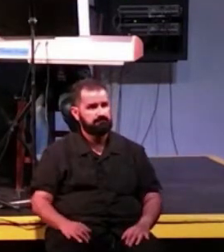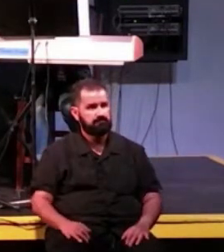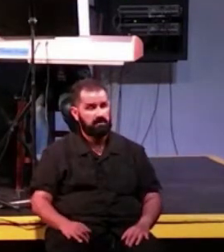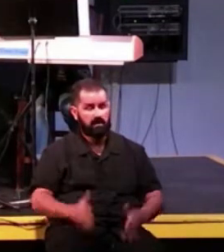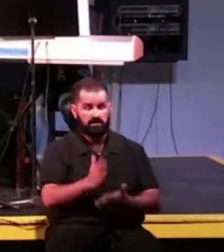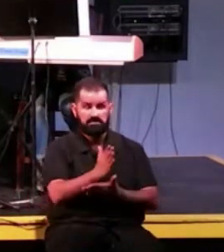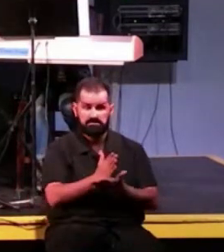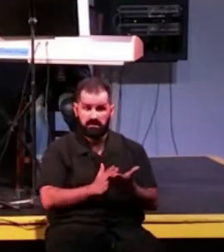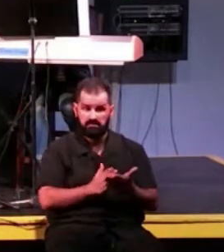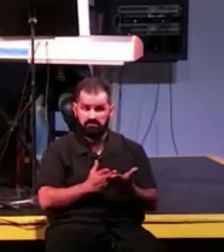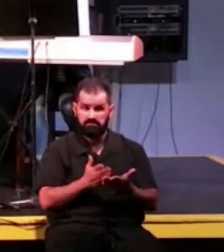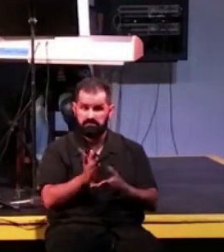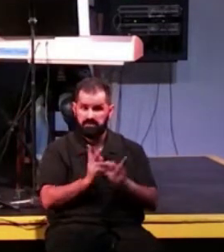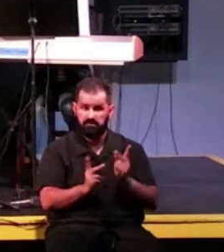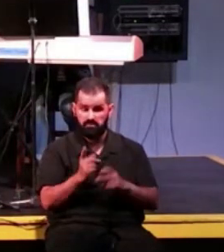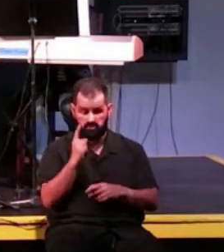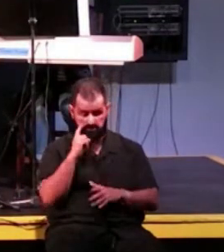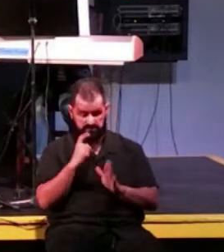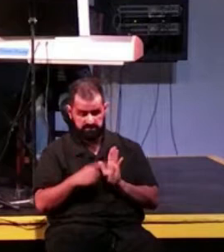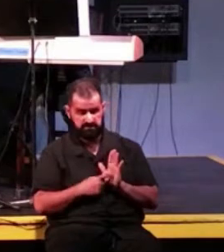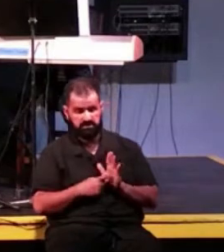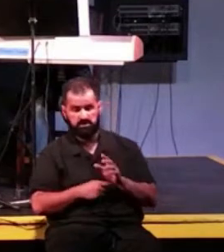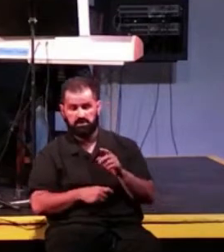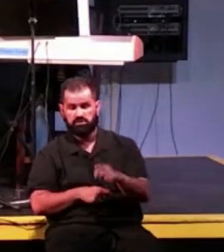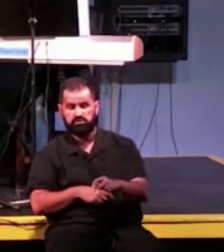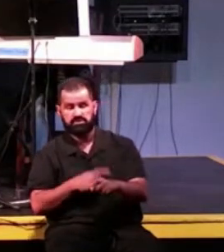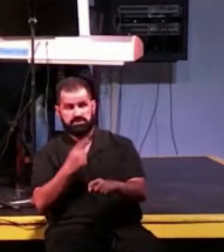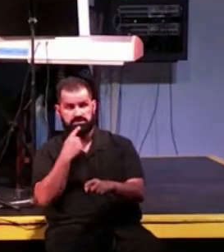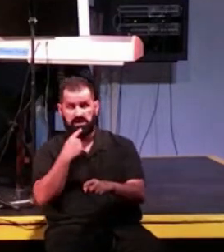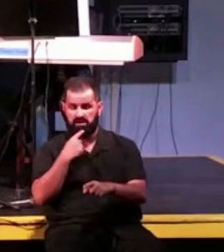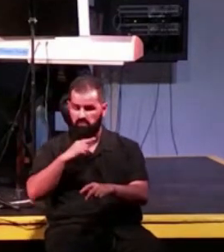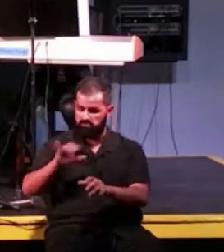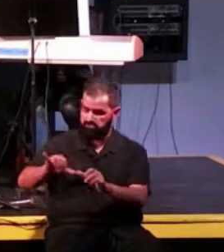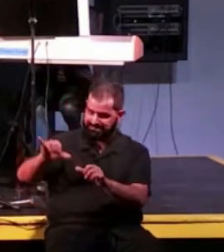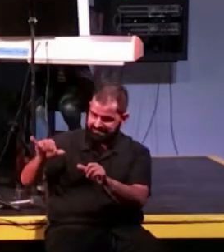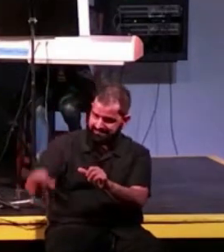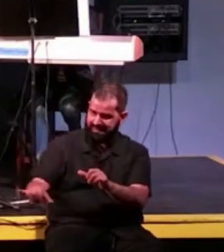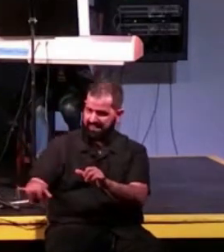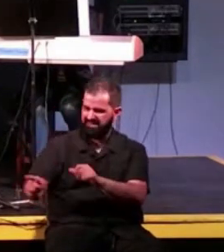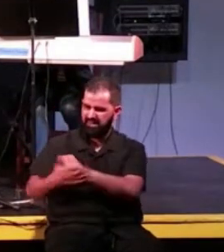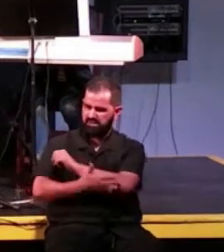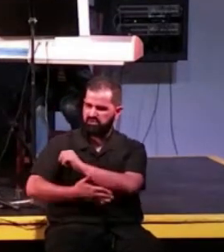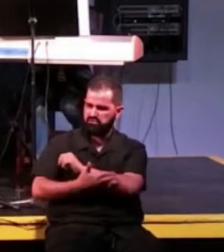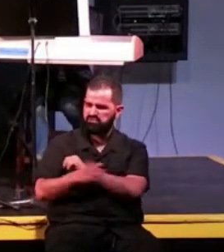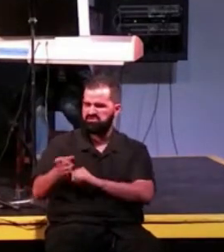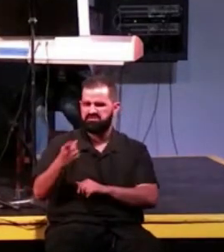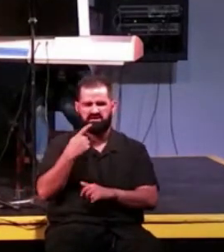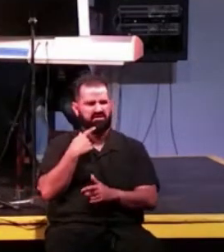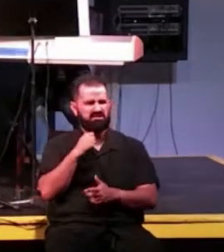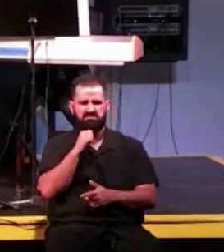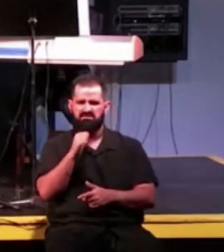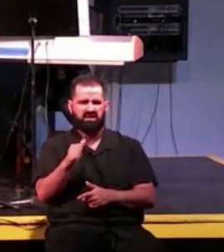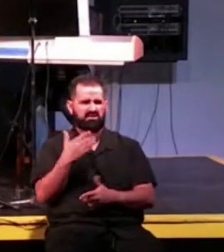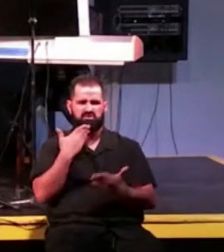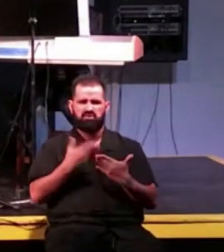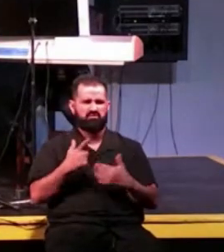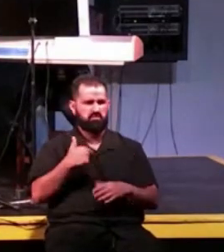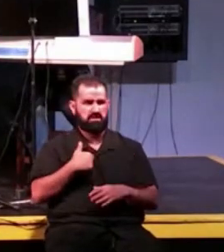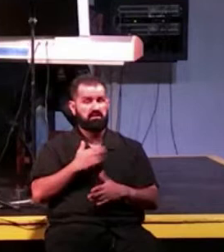Because somewhere down the line she said, settling in Moab is not going to do it for me. And some of you, you've